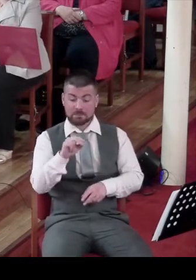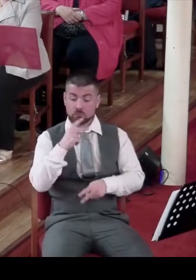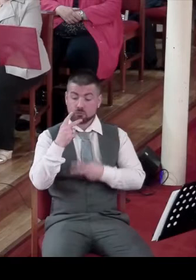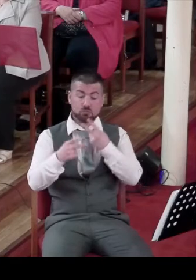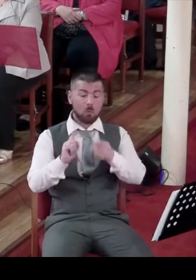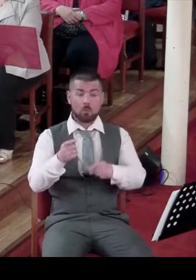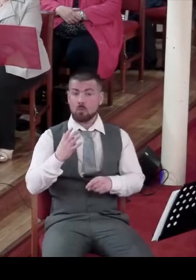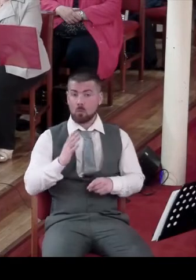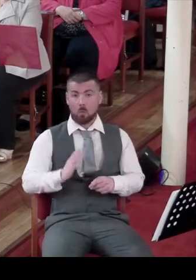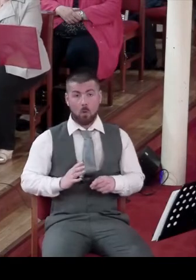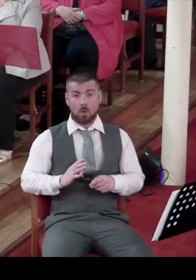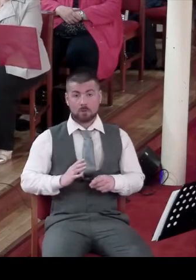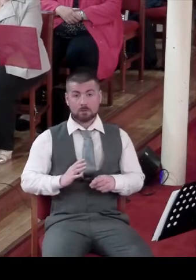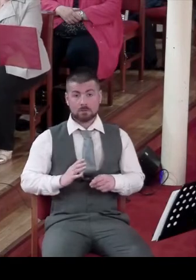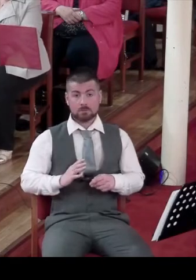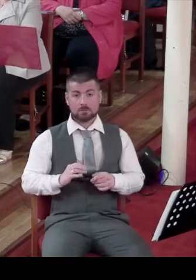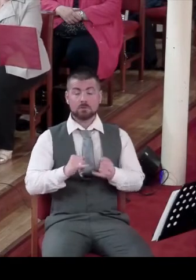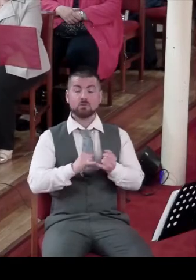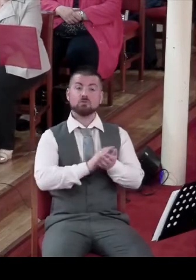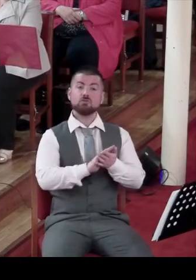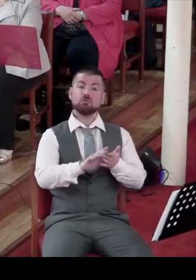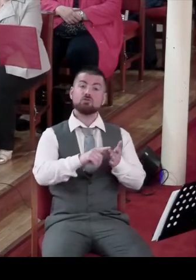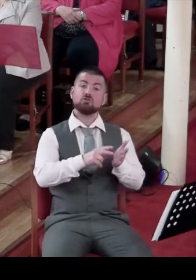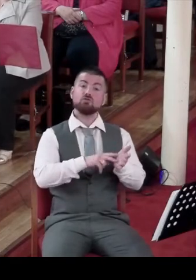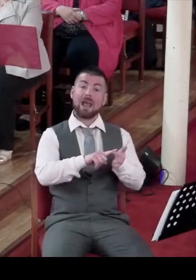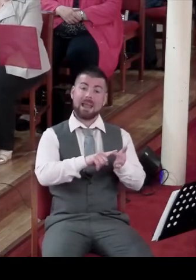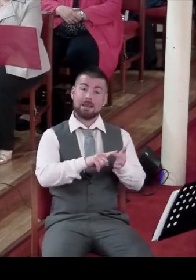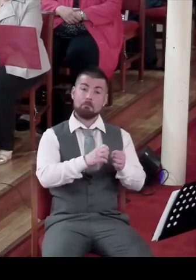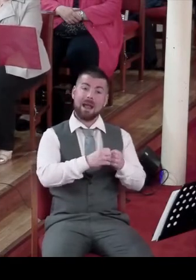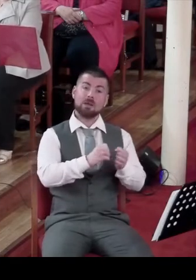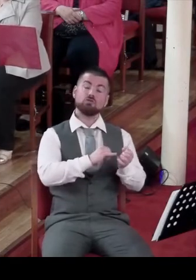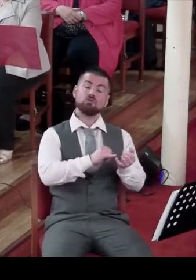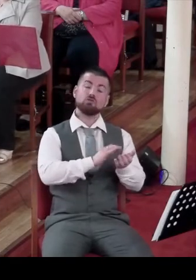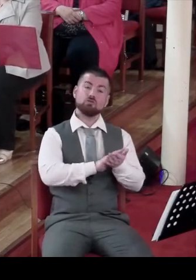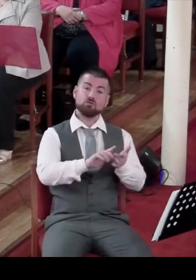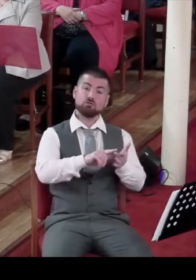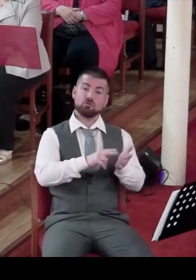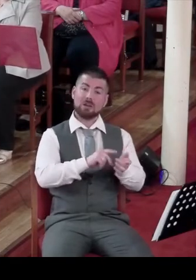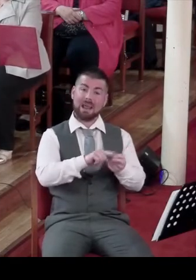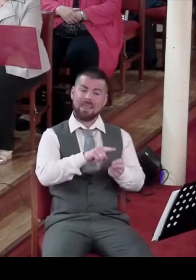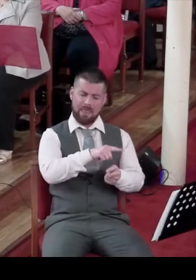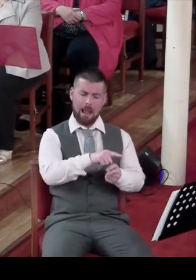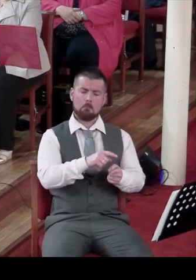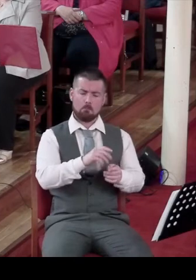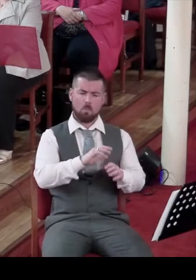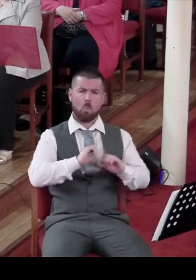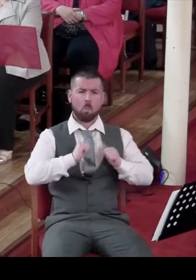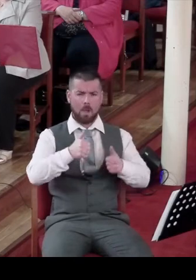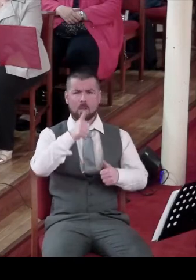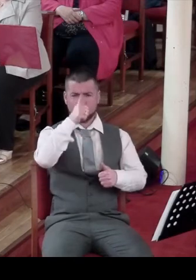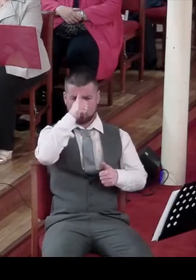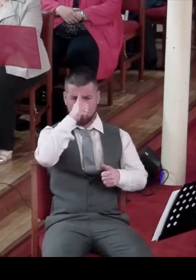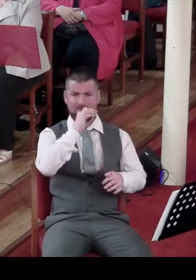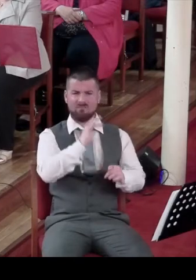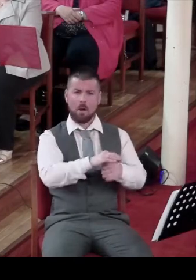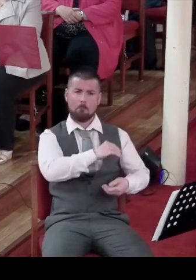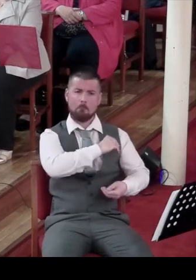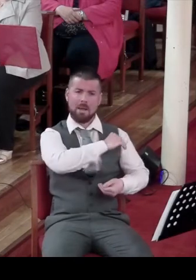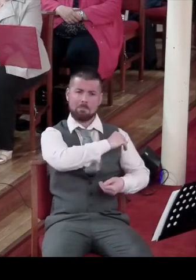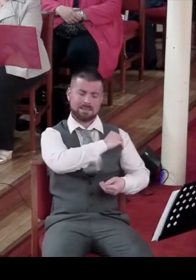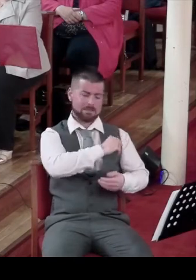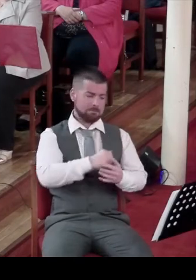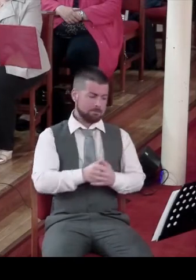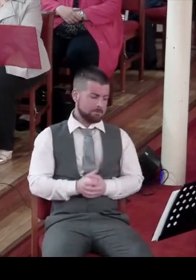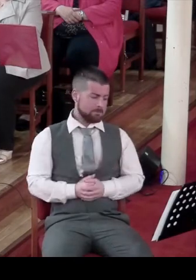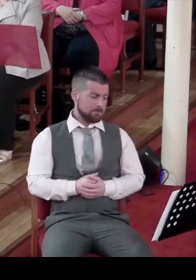service. And Shine, Jesus, Shine has become a real popular choice for baptisms.